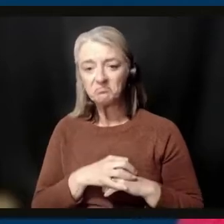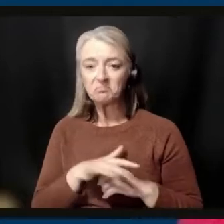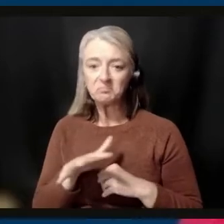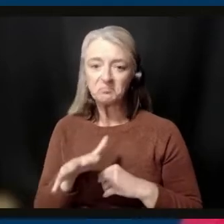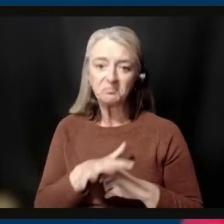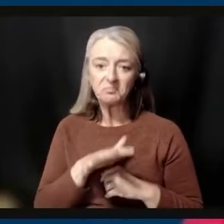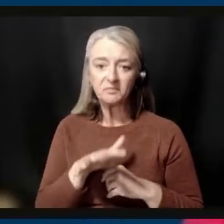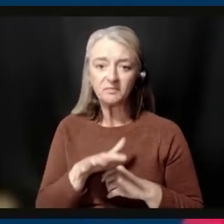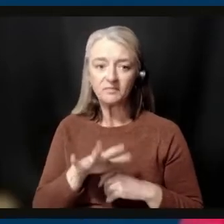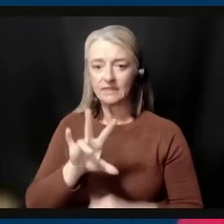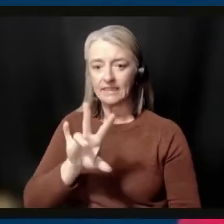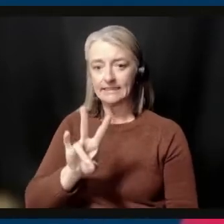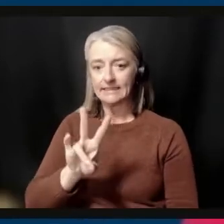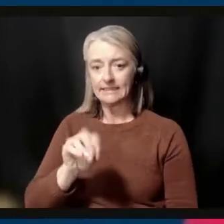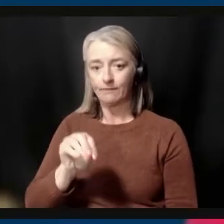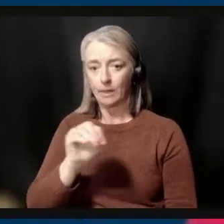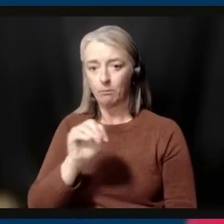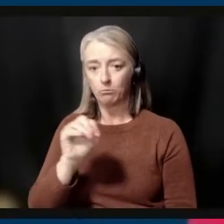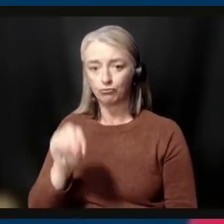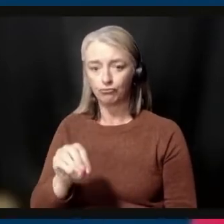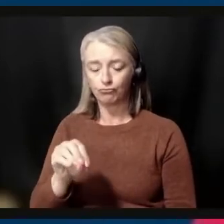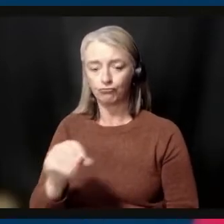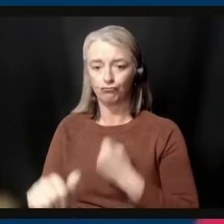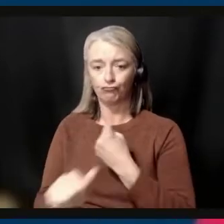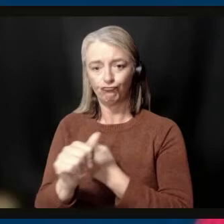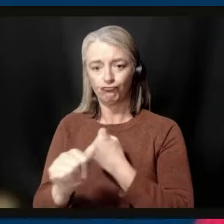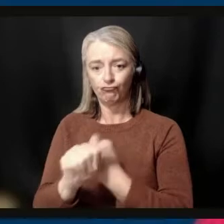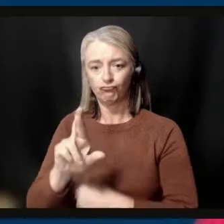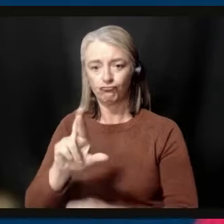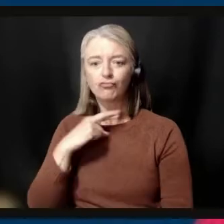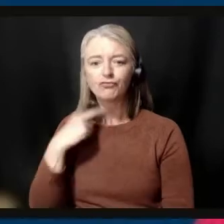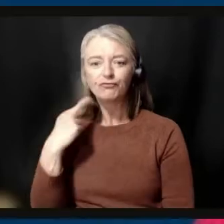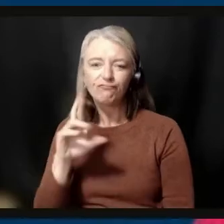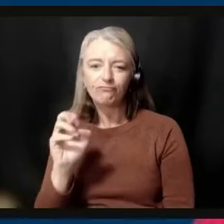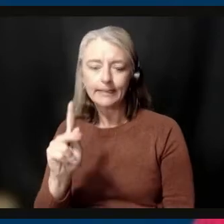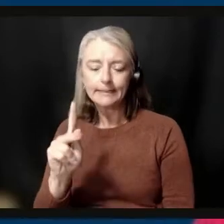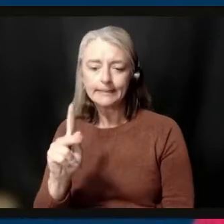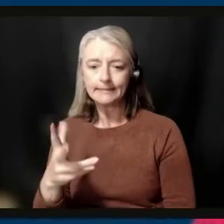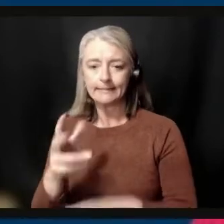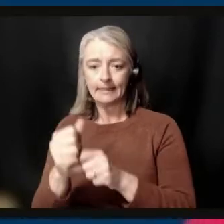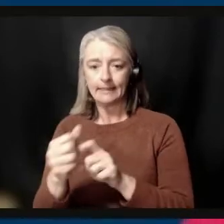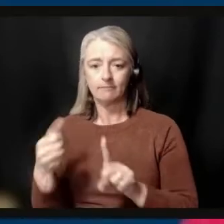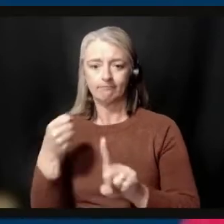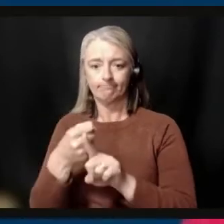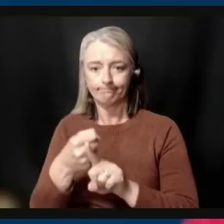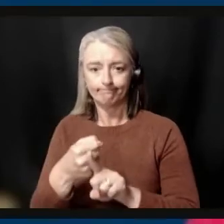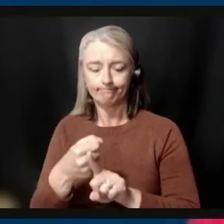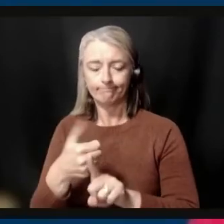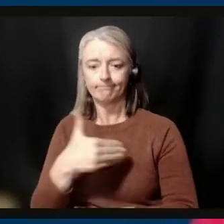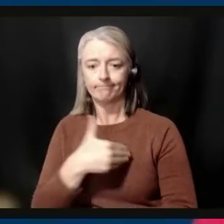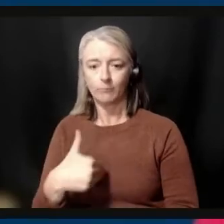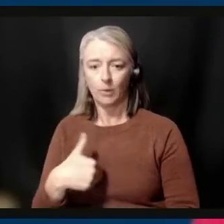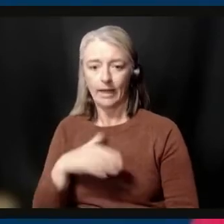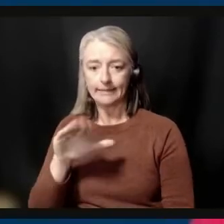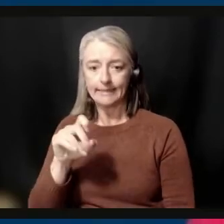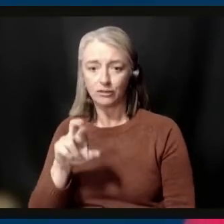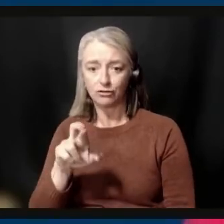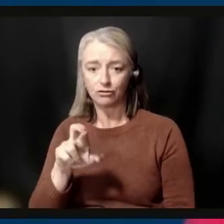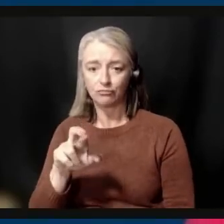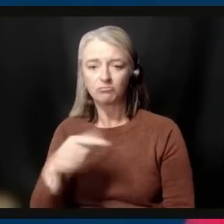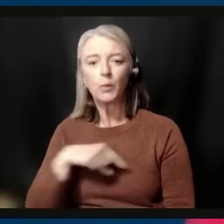approximately 70% risk of getting breast cancer in my lifetime. And we came up with a